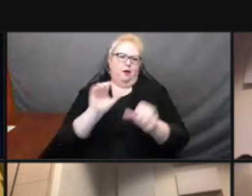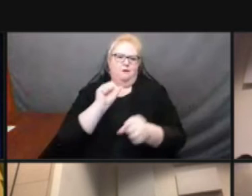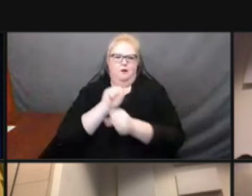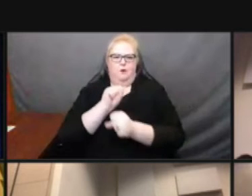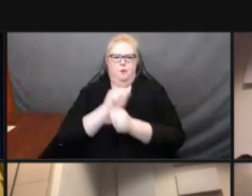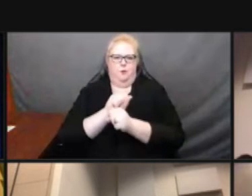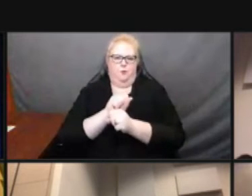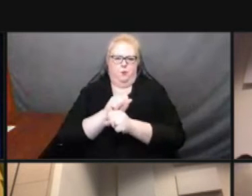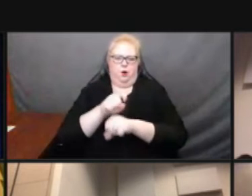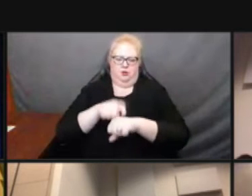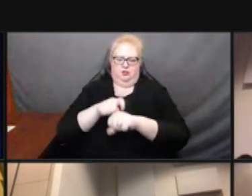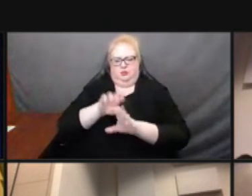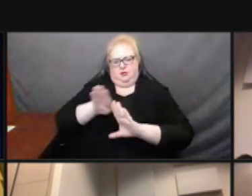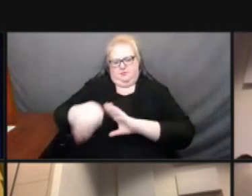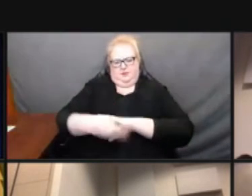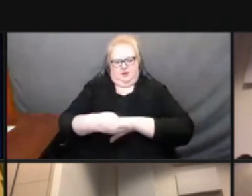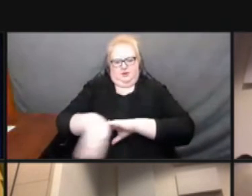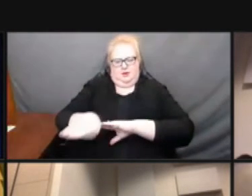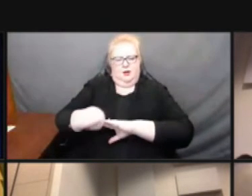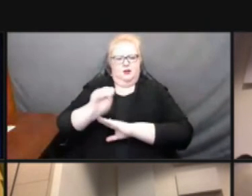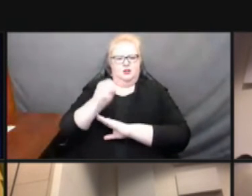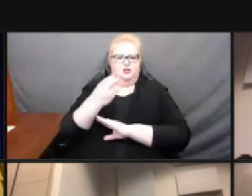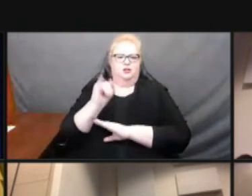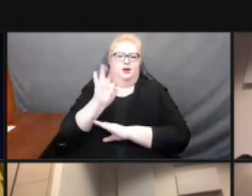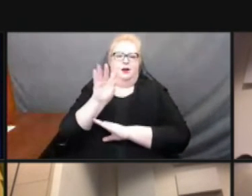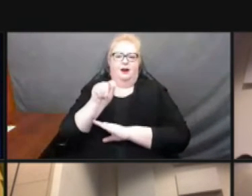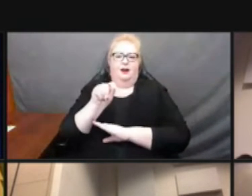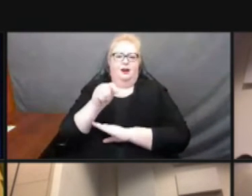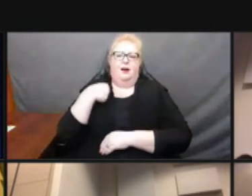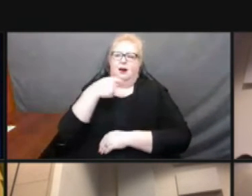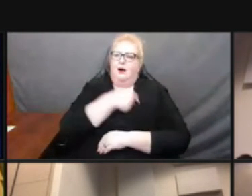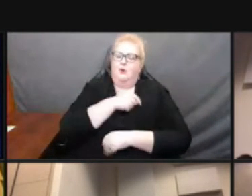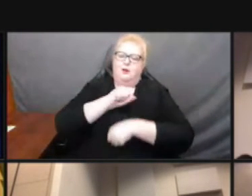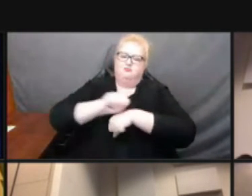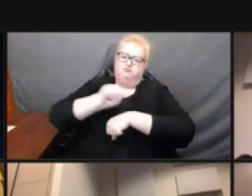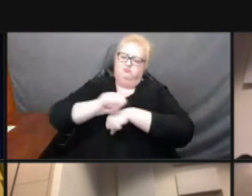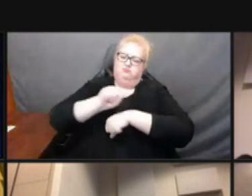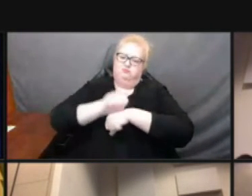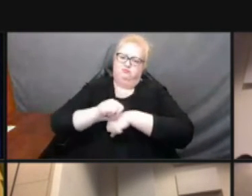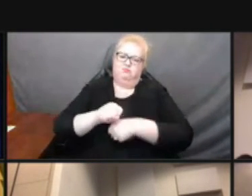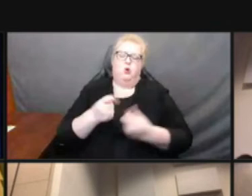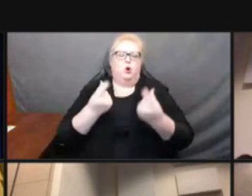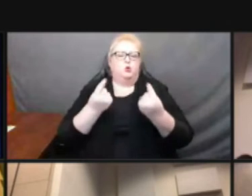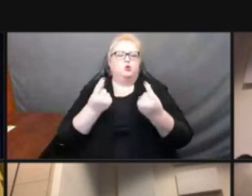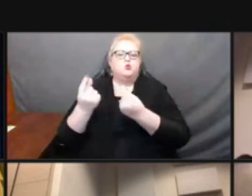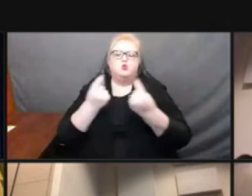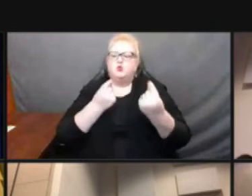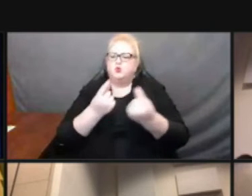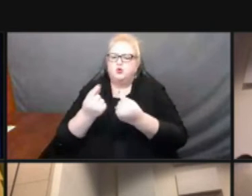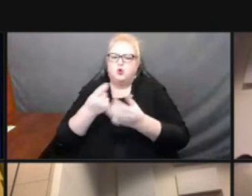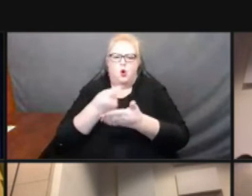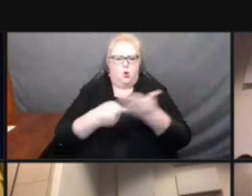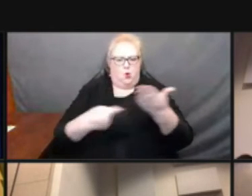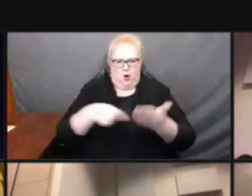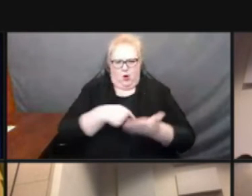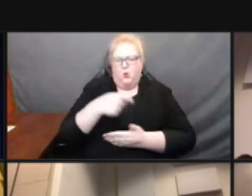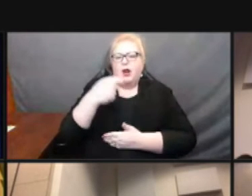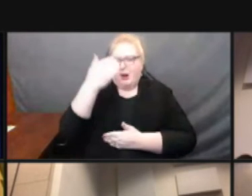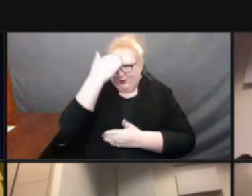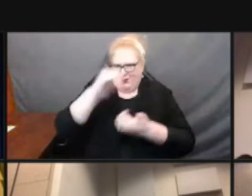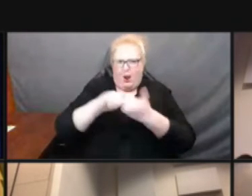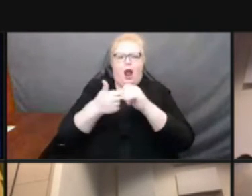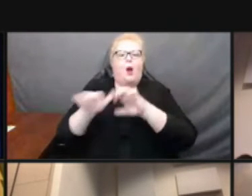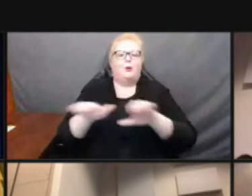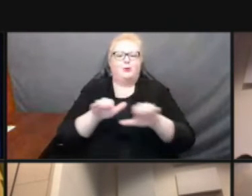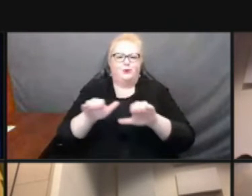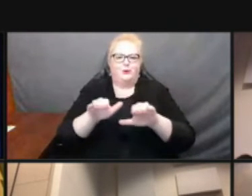We did as we wanted to do. We knew how to cut corners, and we knew how to